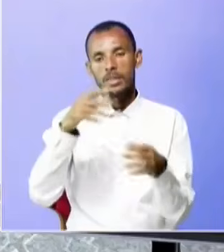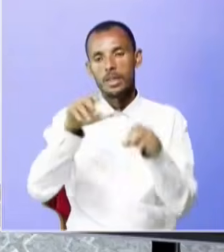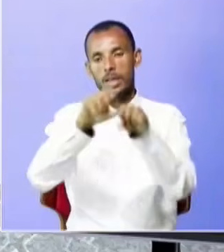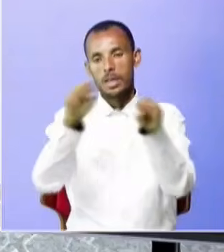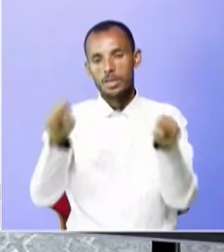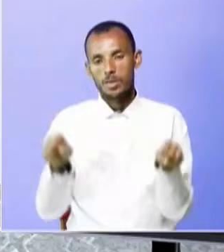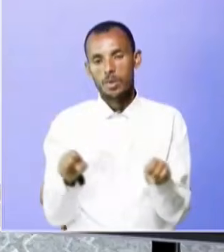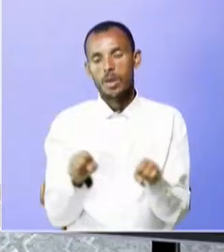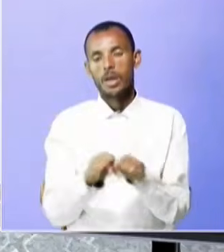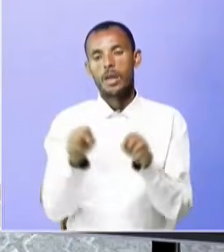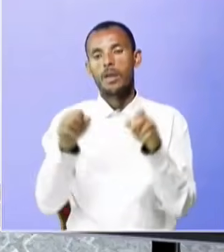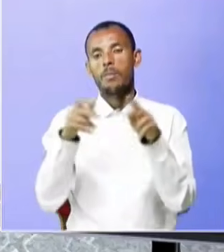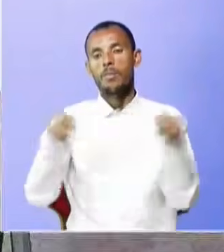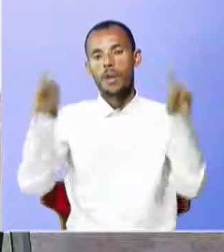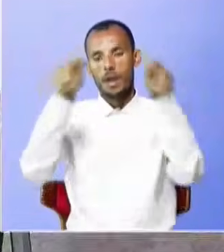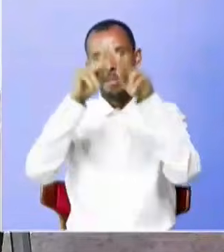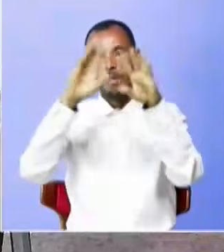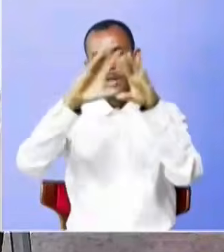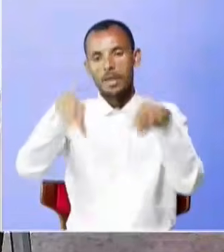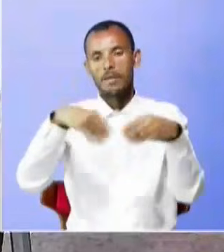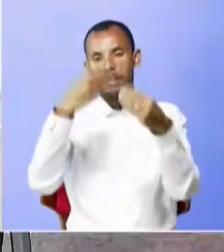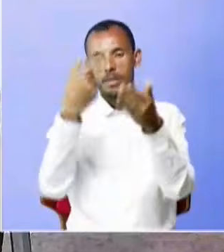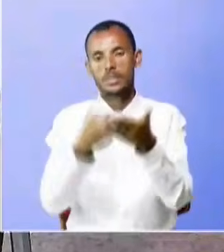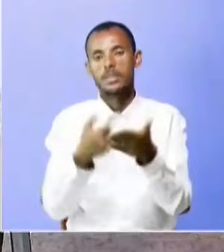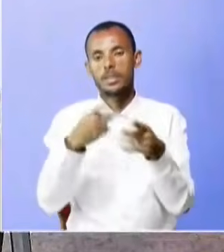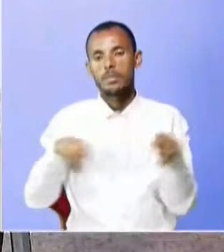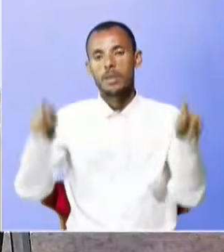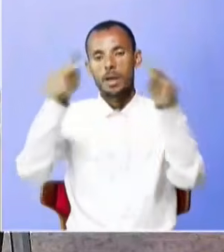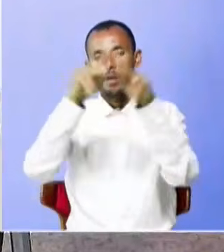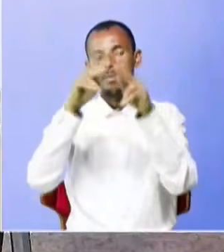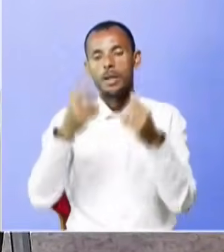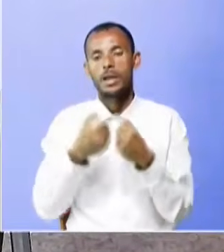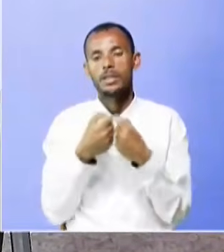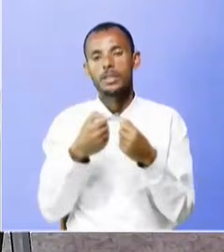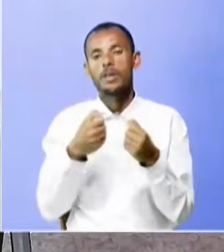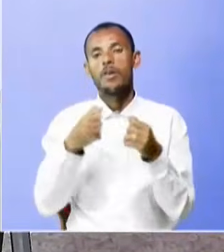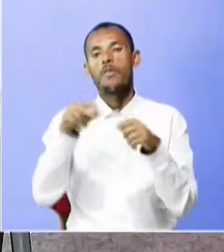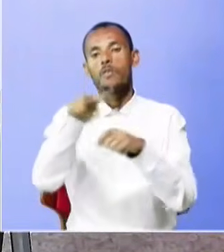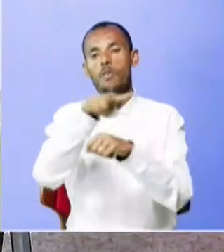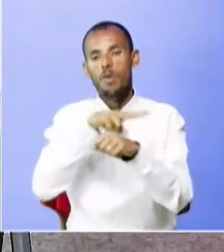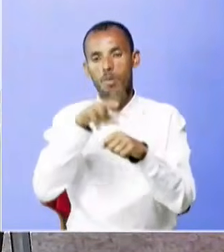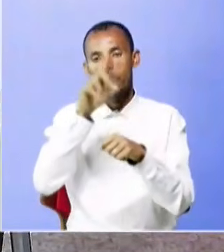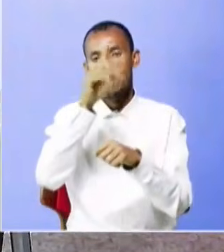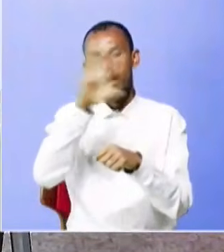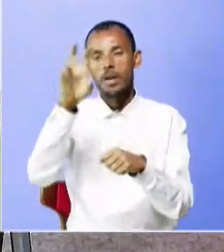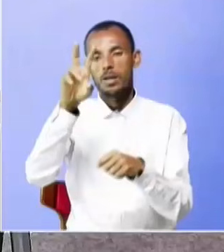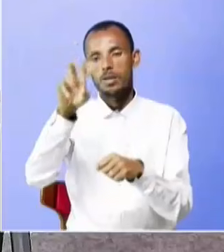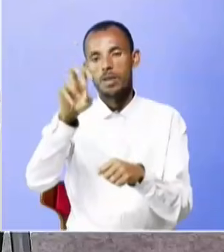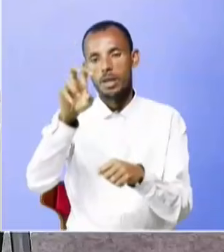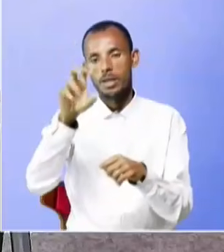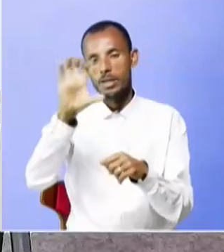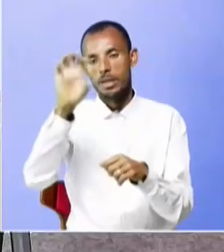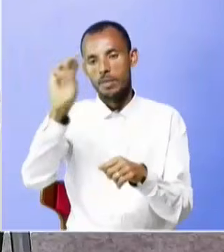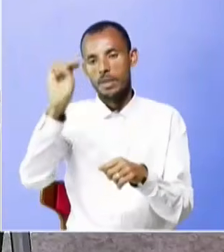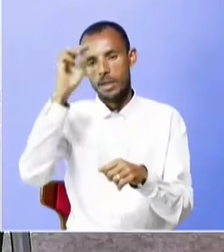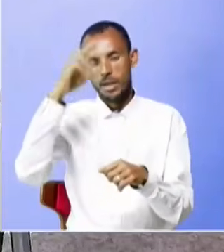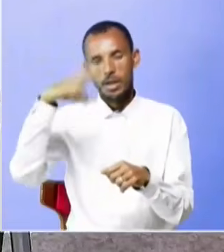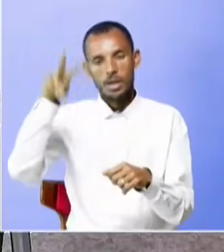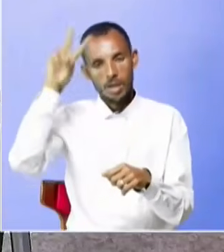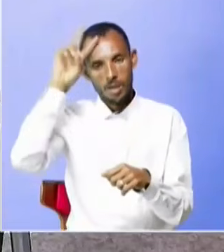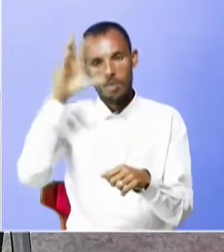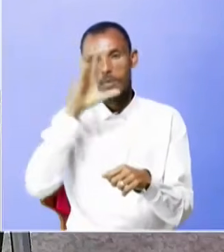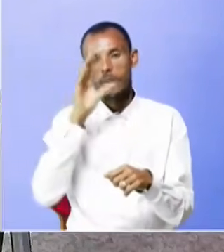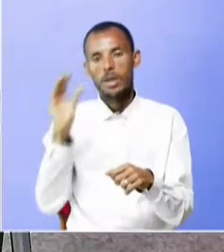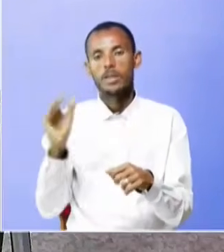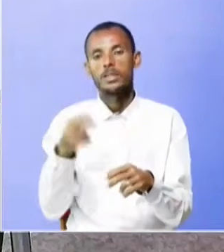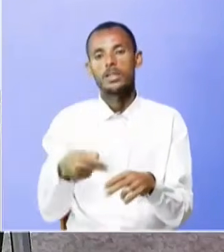given. Okay, this pyramid has a volume 120 centimeter cube, and the height of